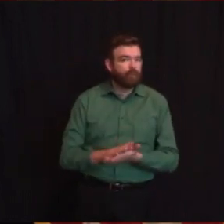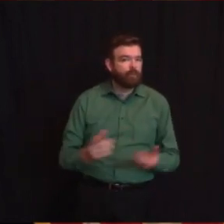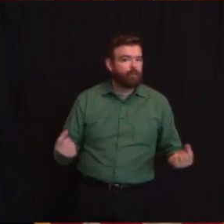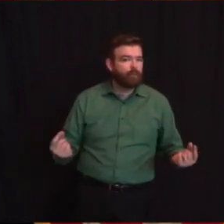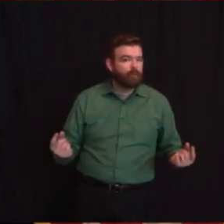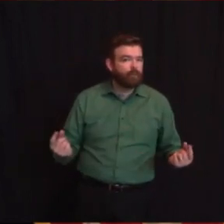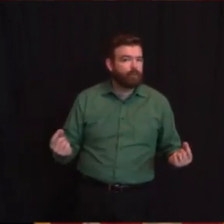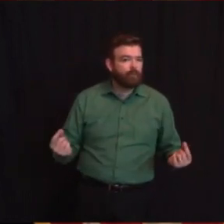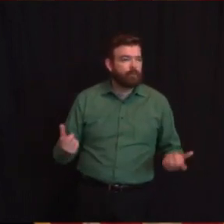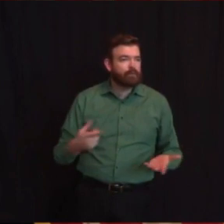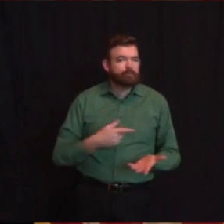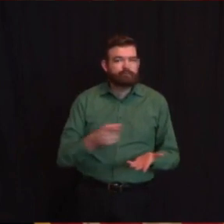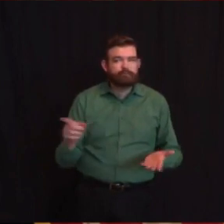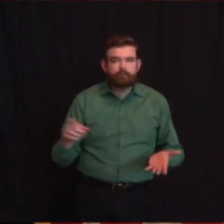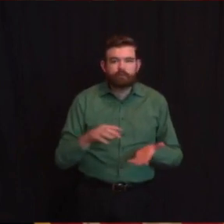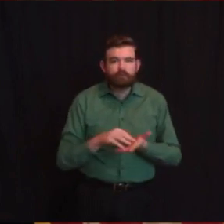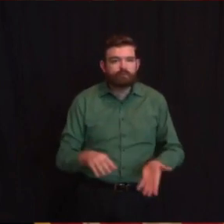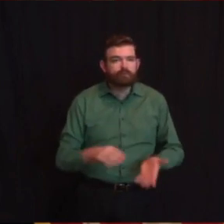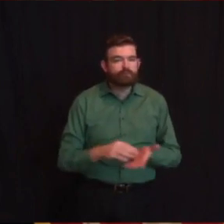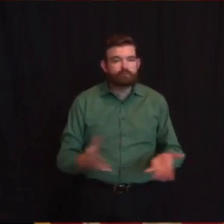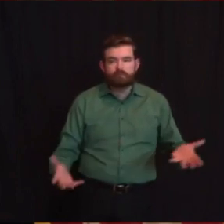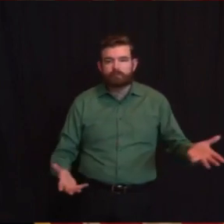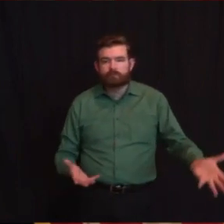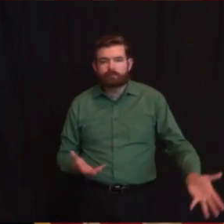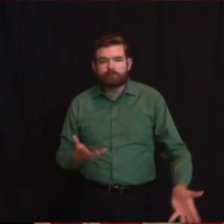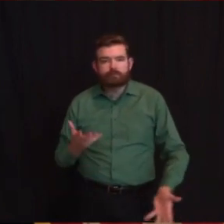their help with their concerns? Sure.